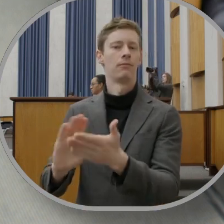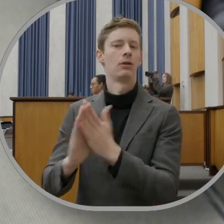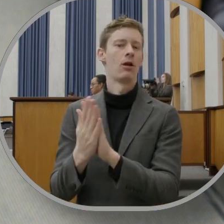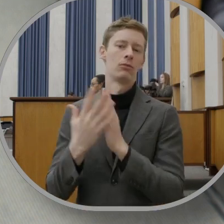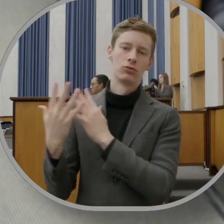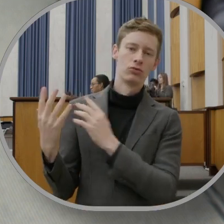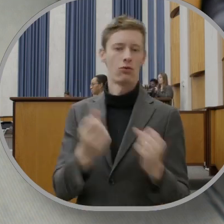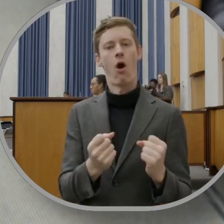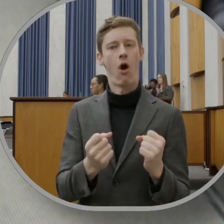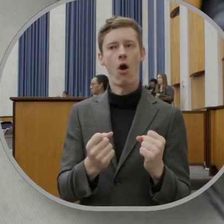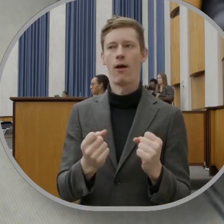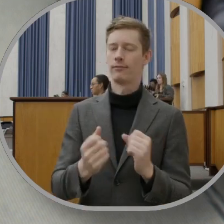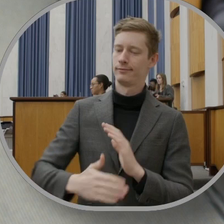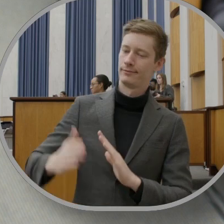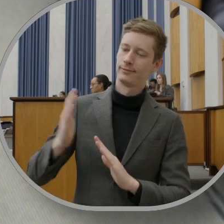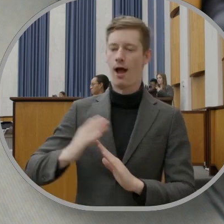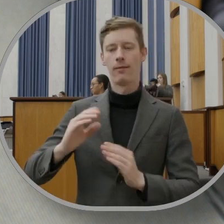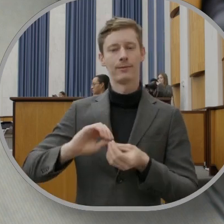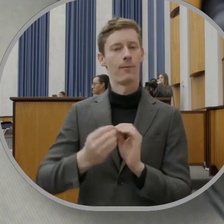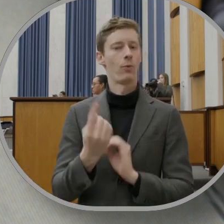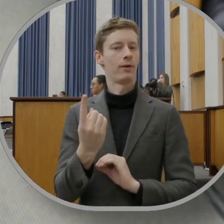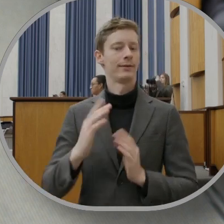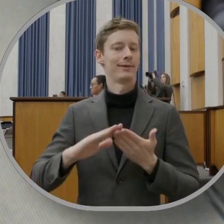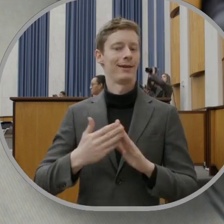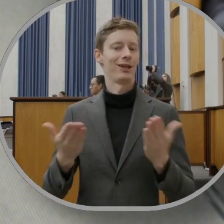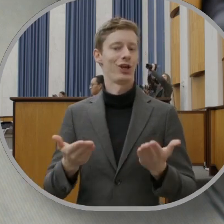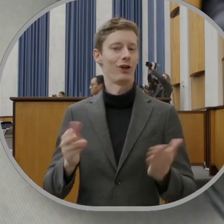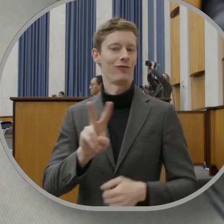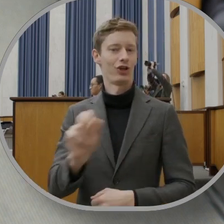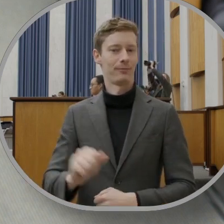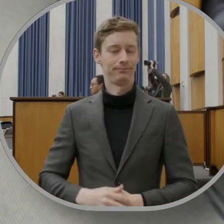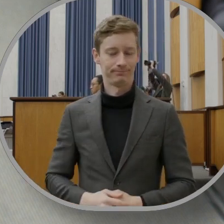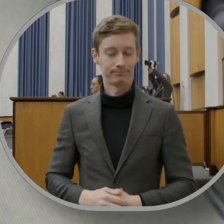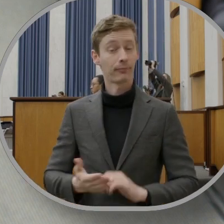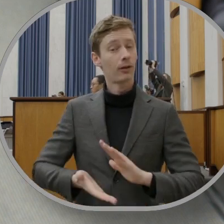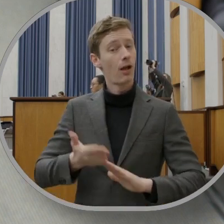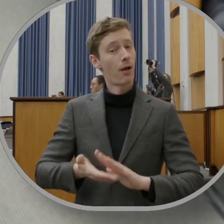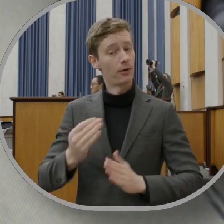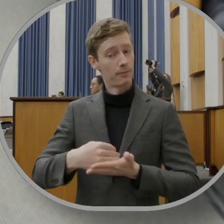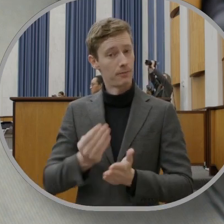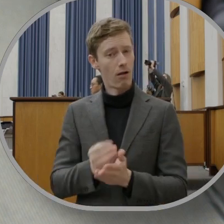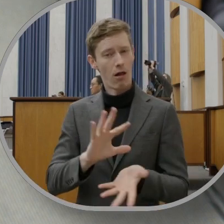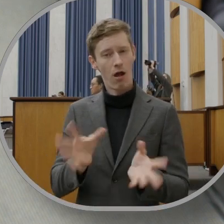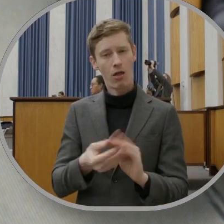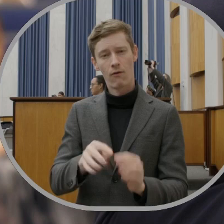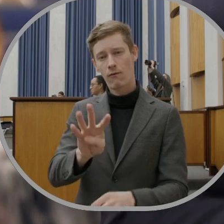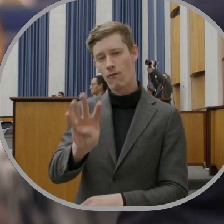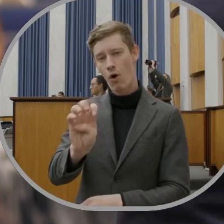Virginia's premier city. The operating budget and